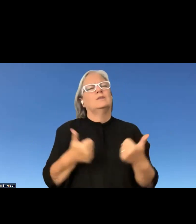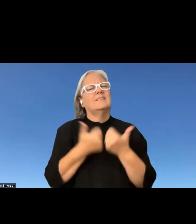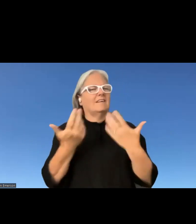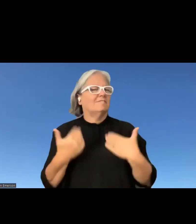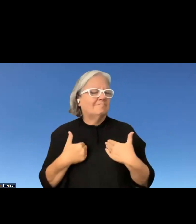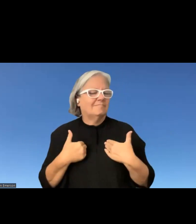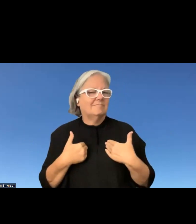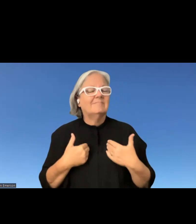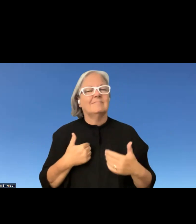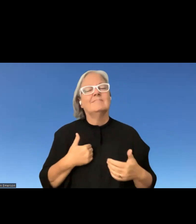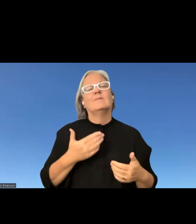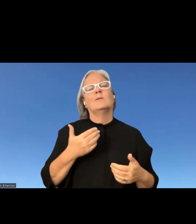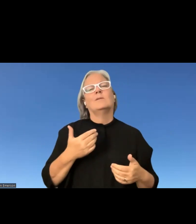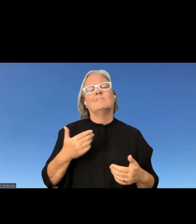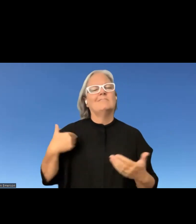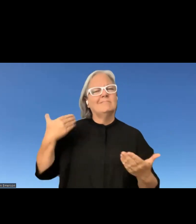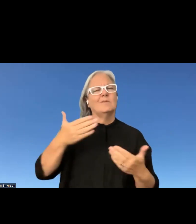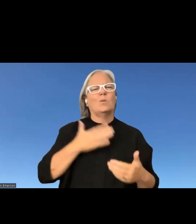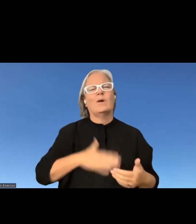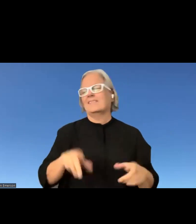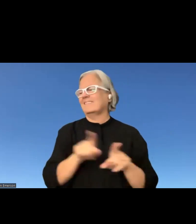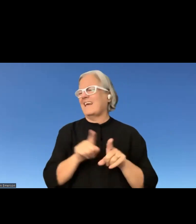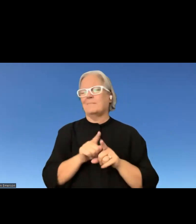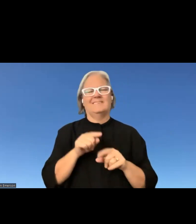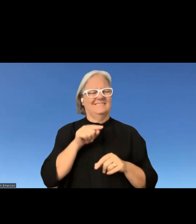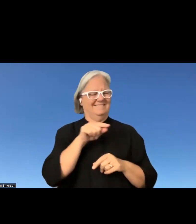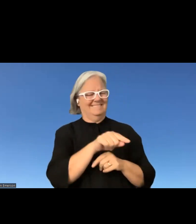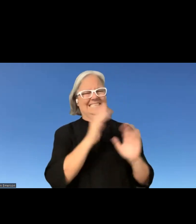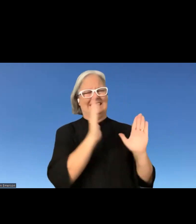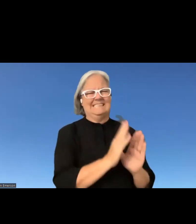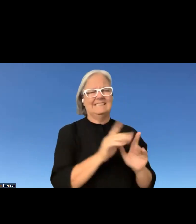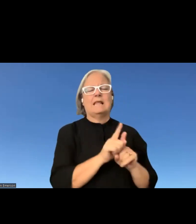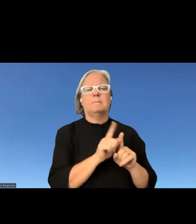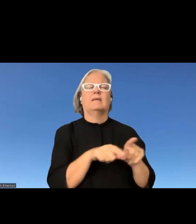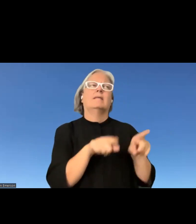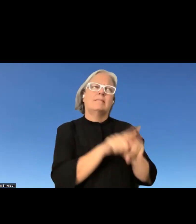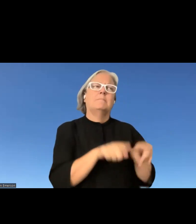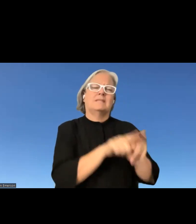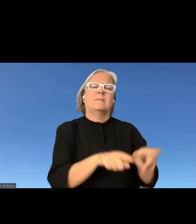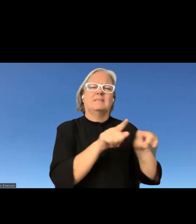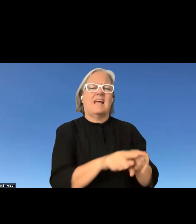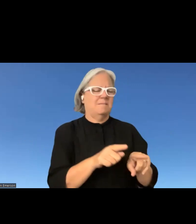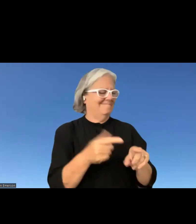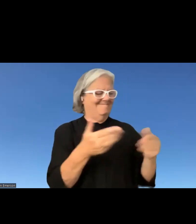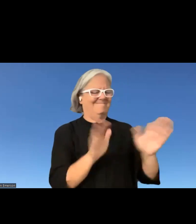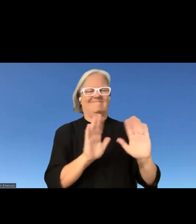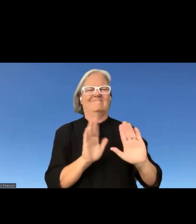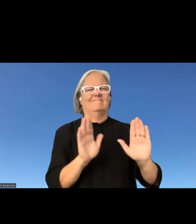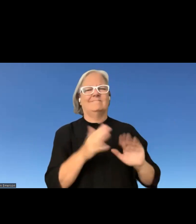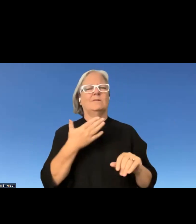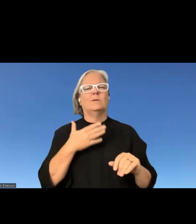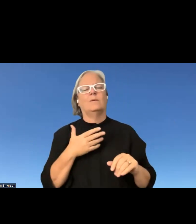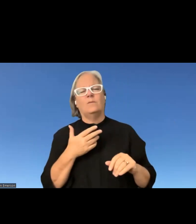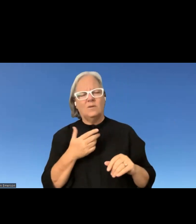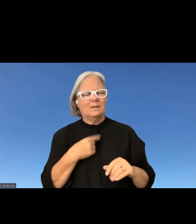wish to reduce duplication and amplify things. So when we realized that there was similar stuff in